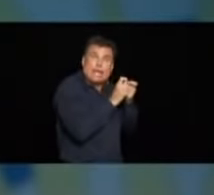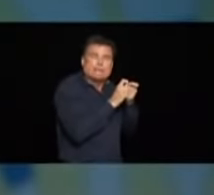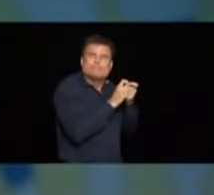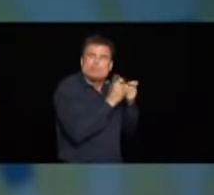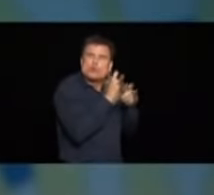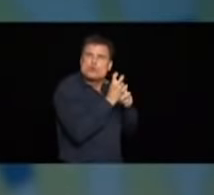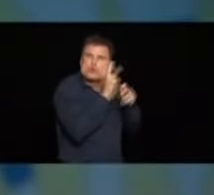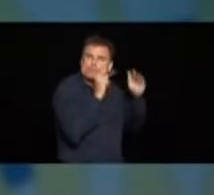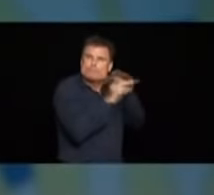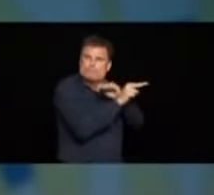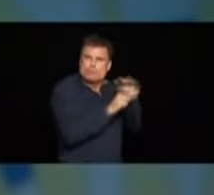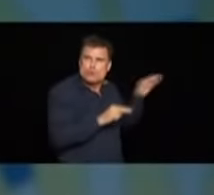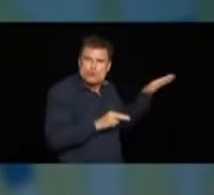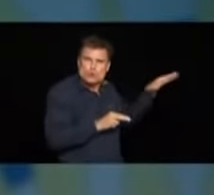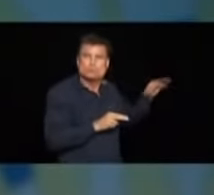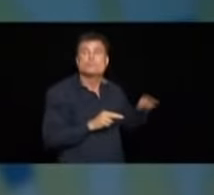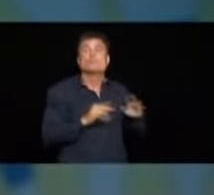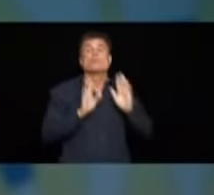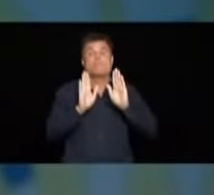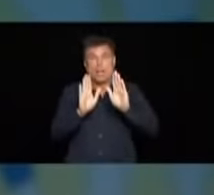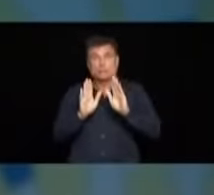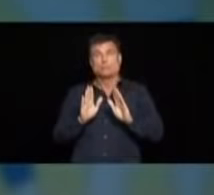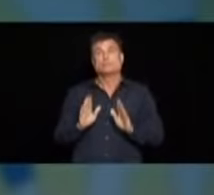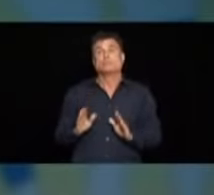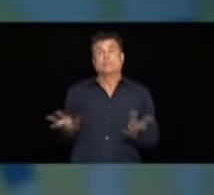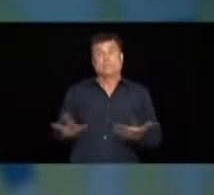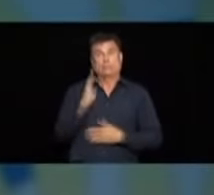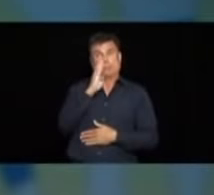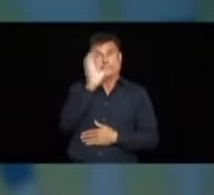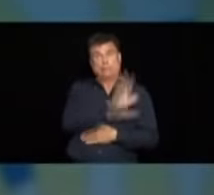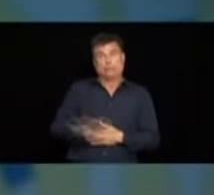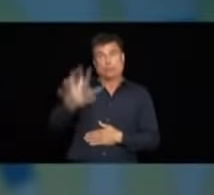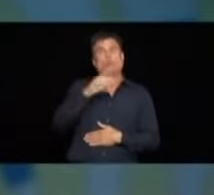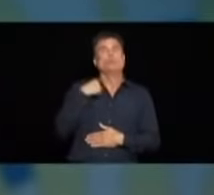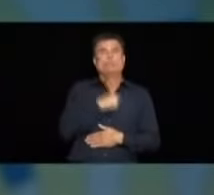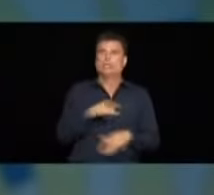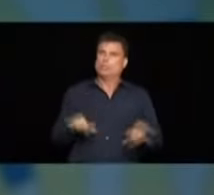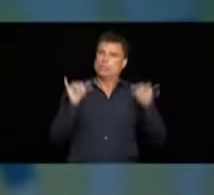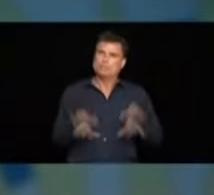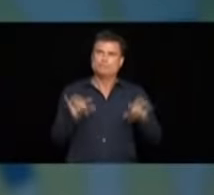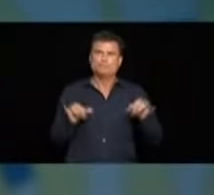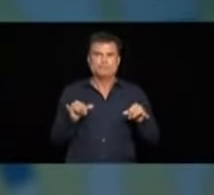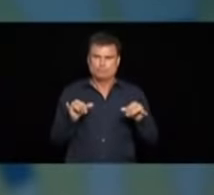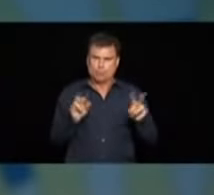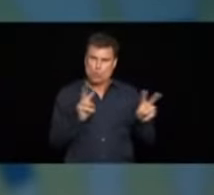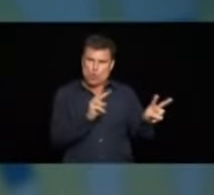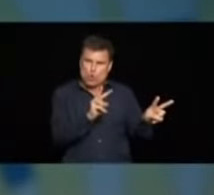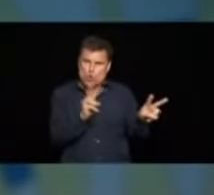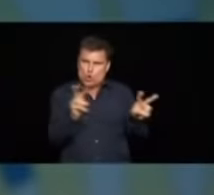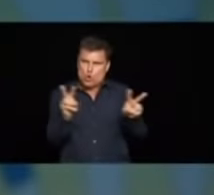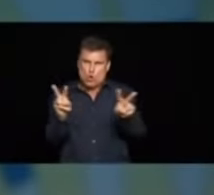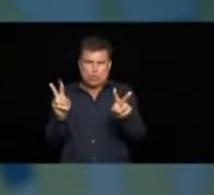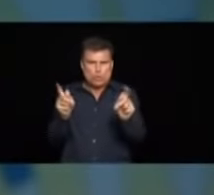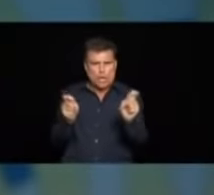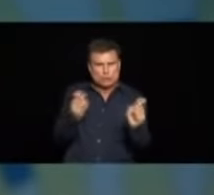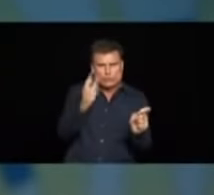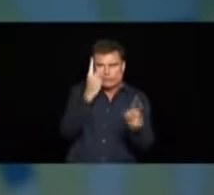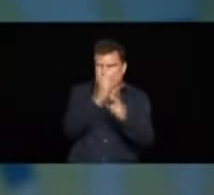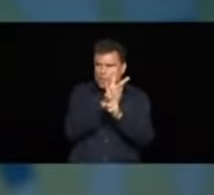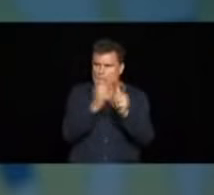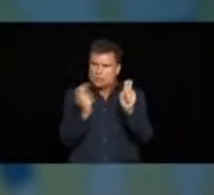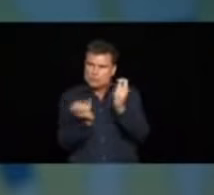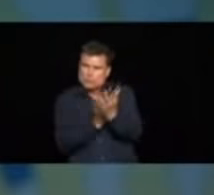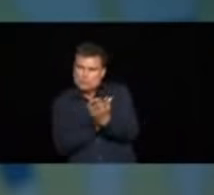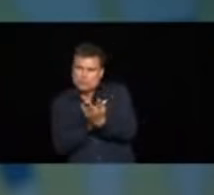have continued to adapt our approach as we learn more about the virus and what we need to do to protect ourselves and